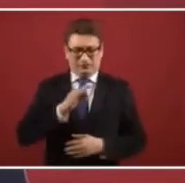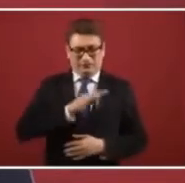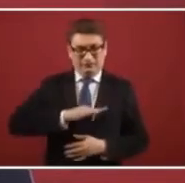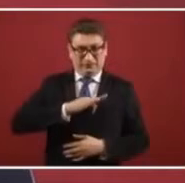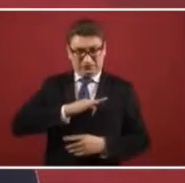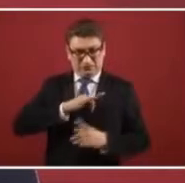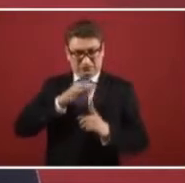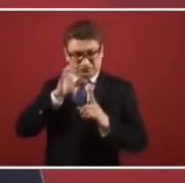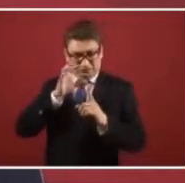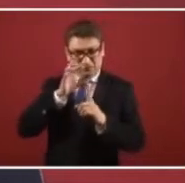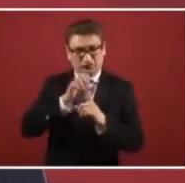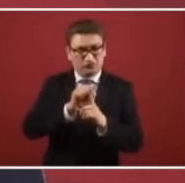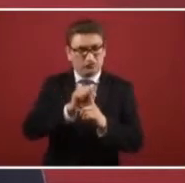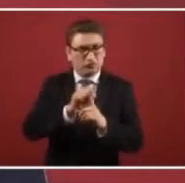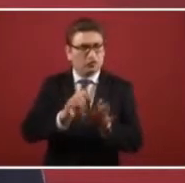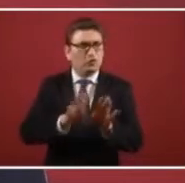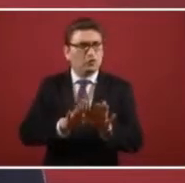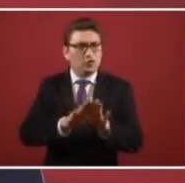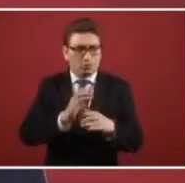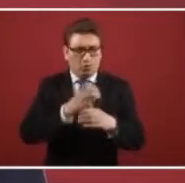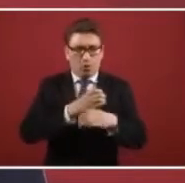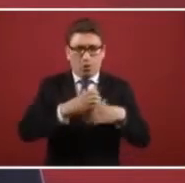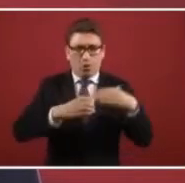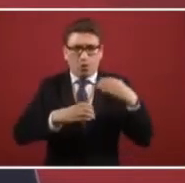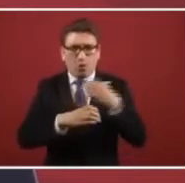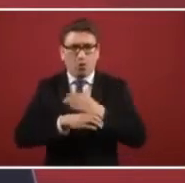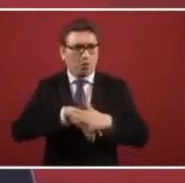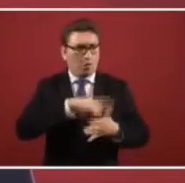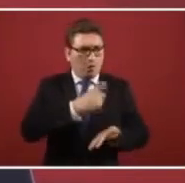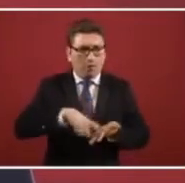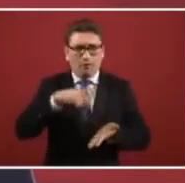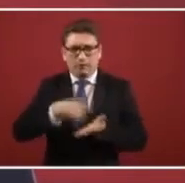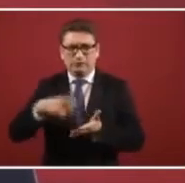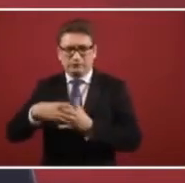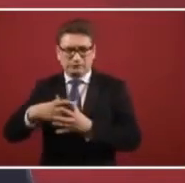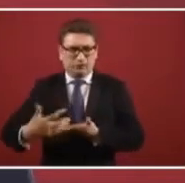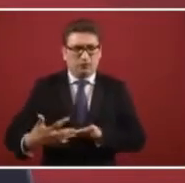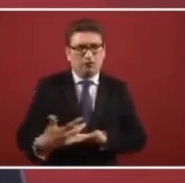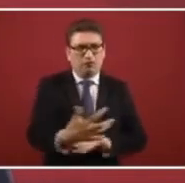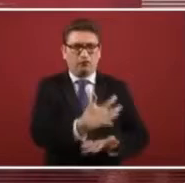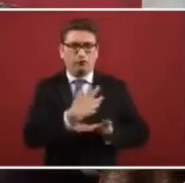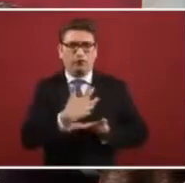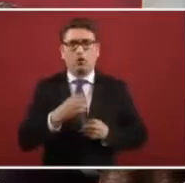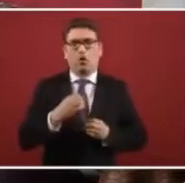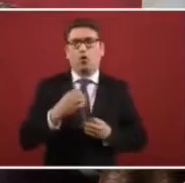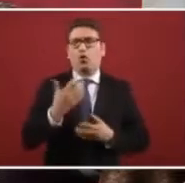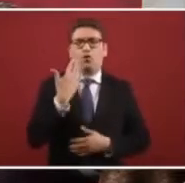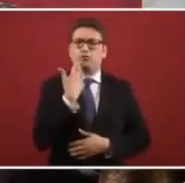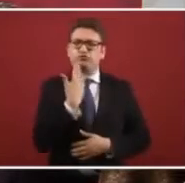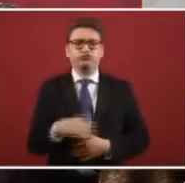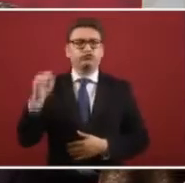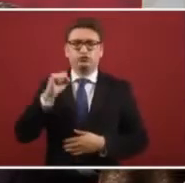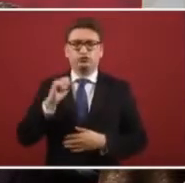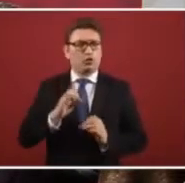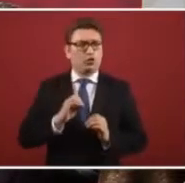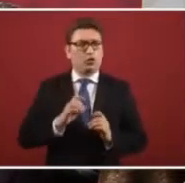gained only with accumulating material gains,